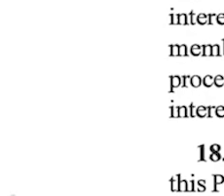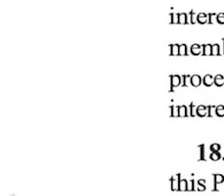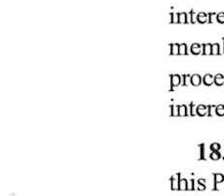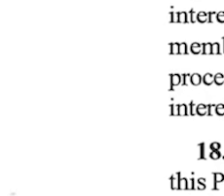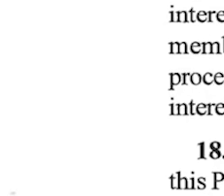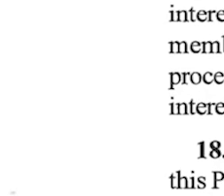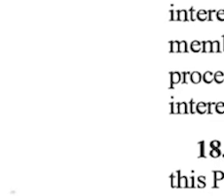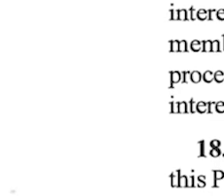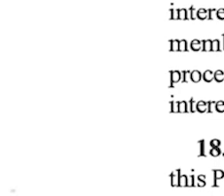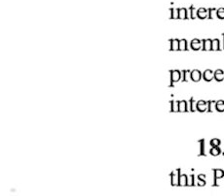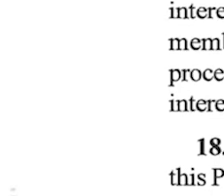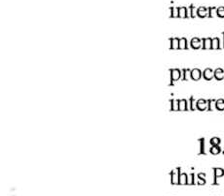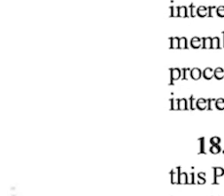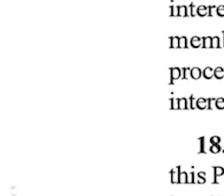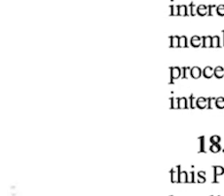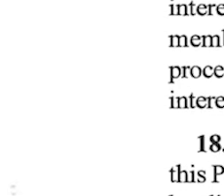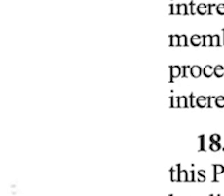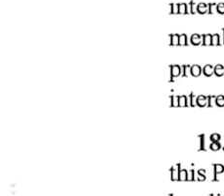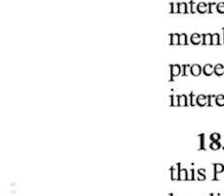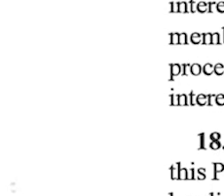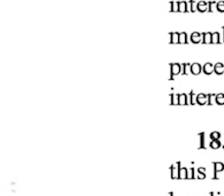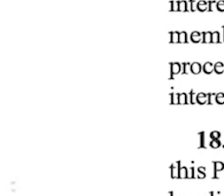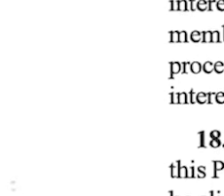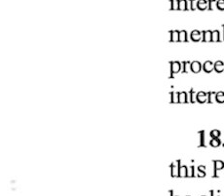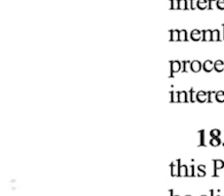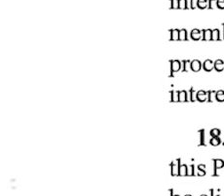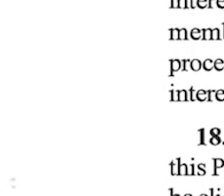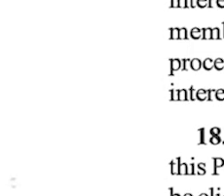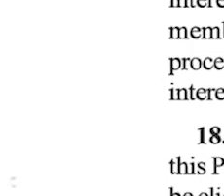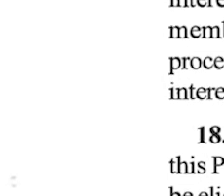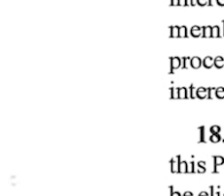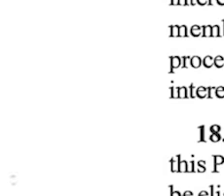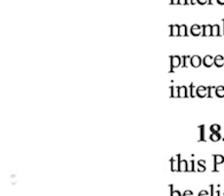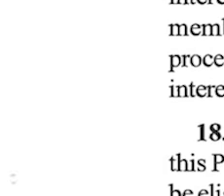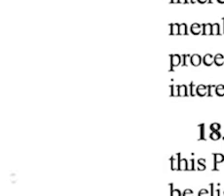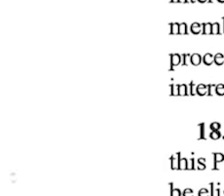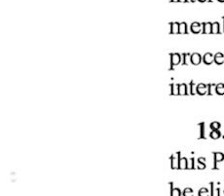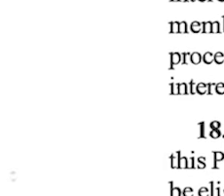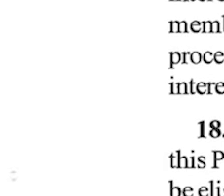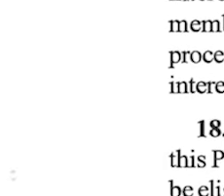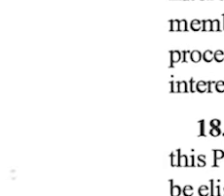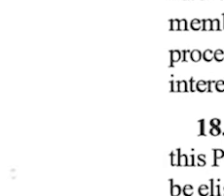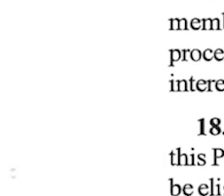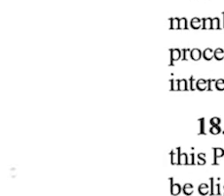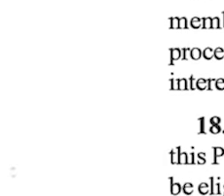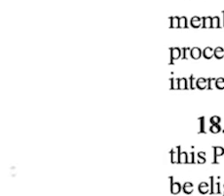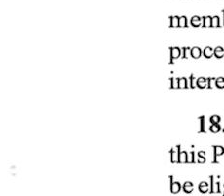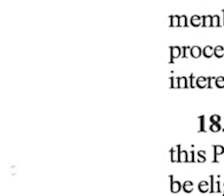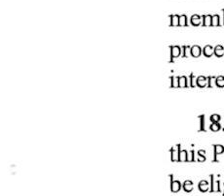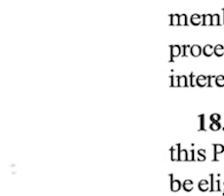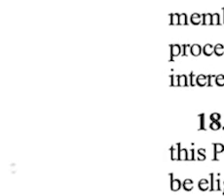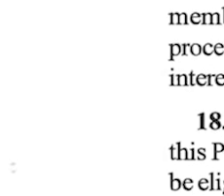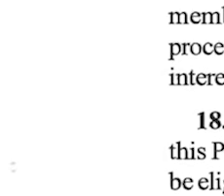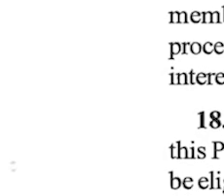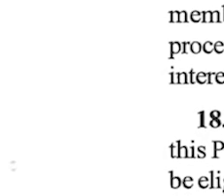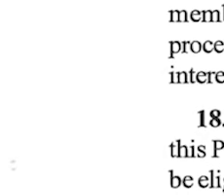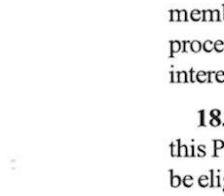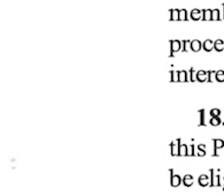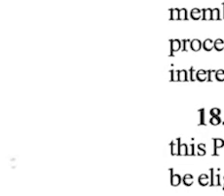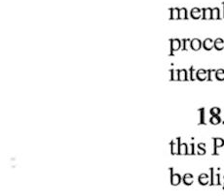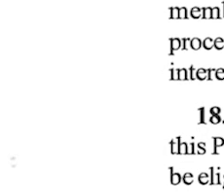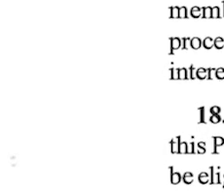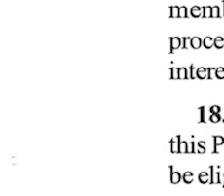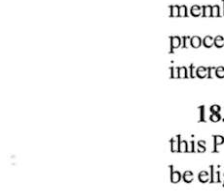sexual harassment tribunal be established as an appropriate dispute resolution mechanism for investigating allegations and